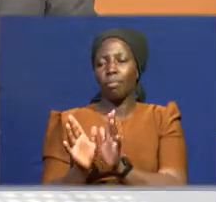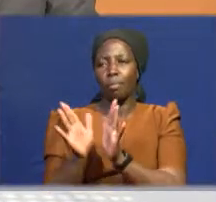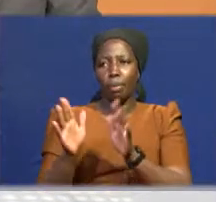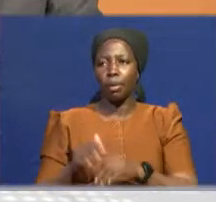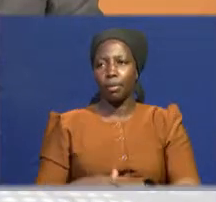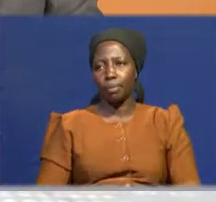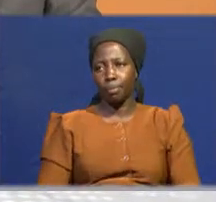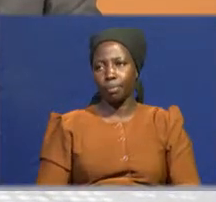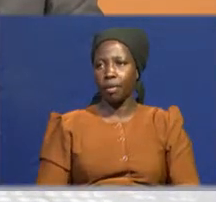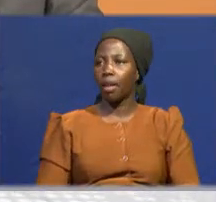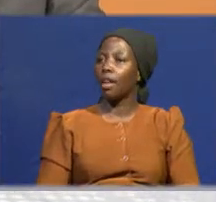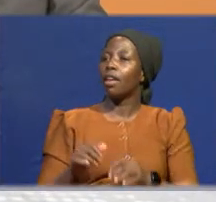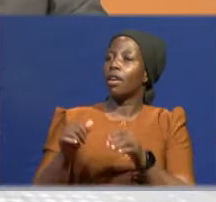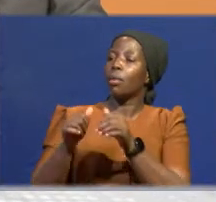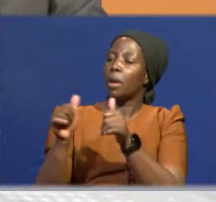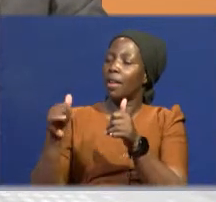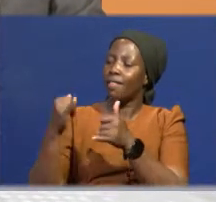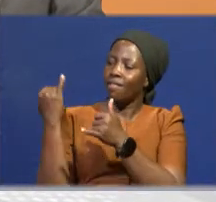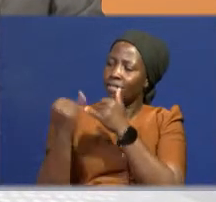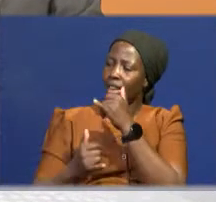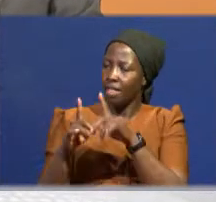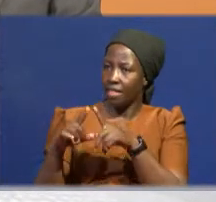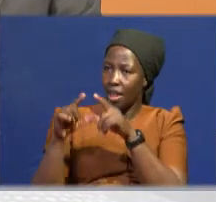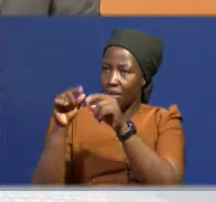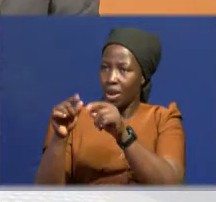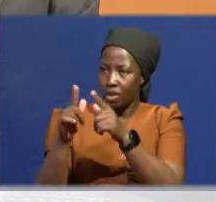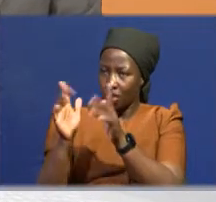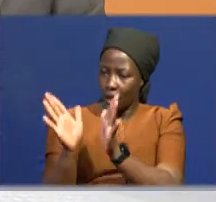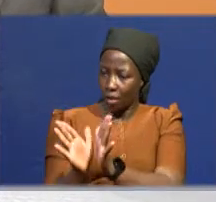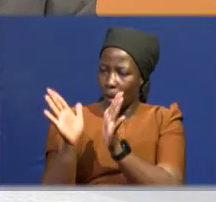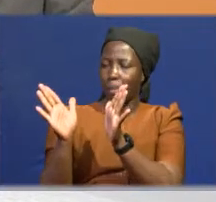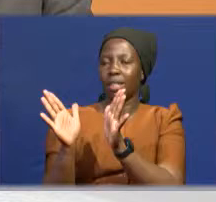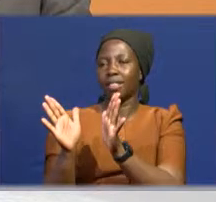Finally, the word to the members of the